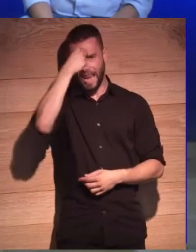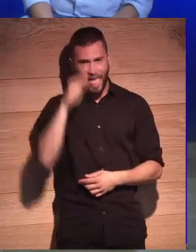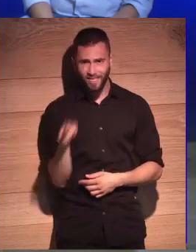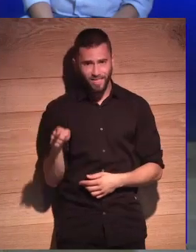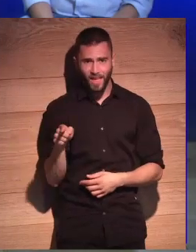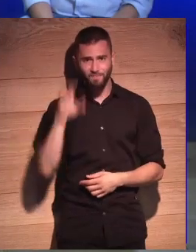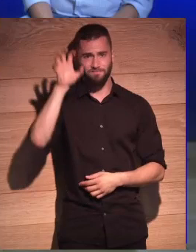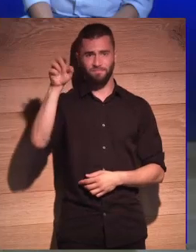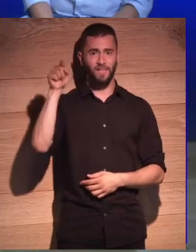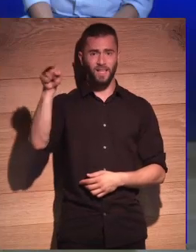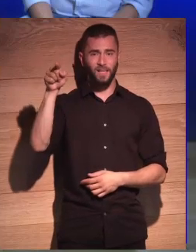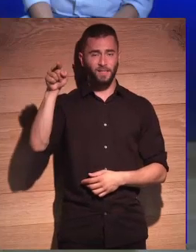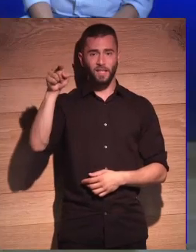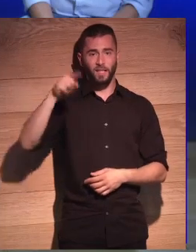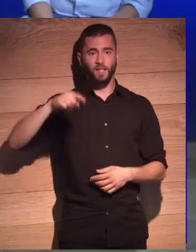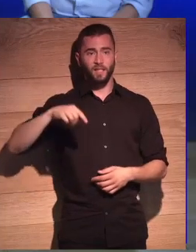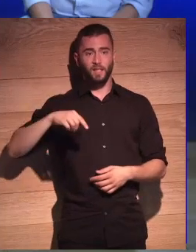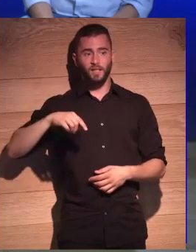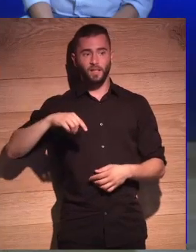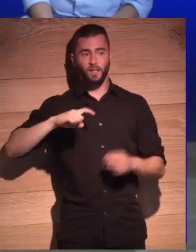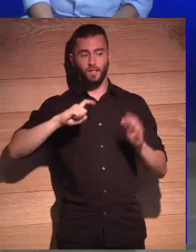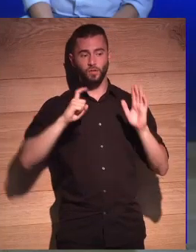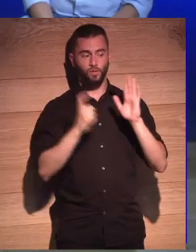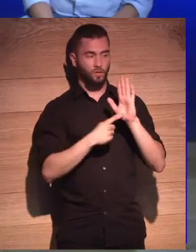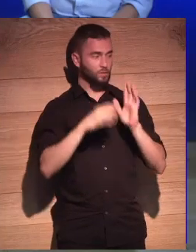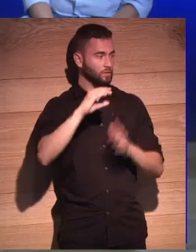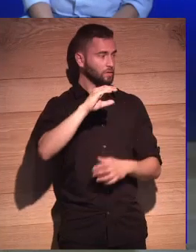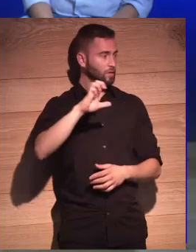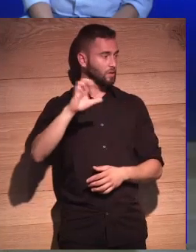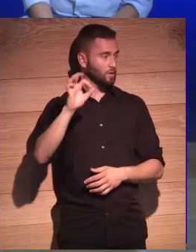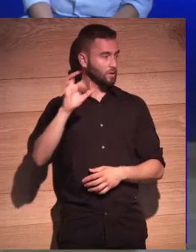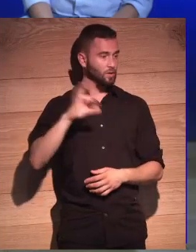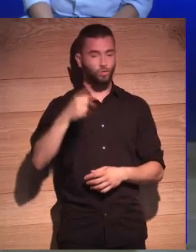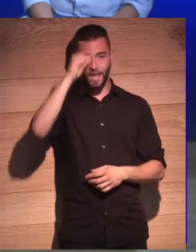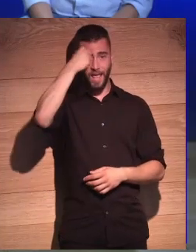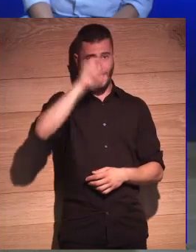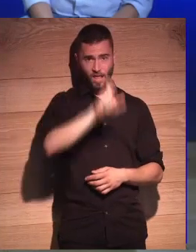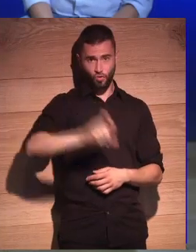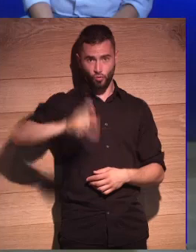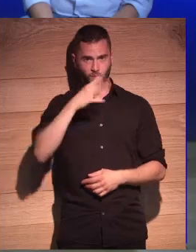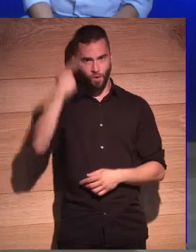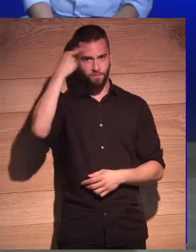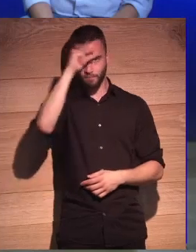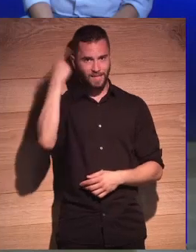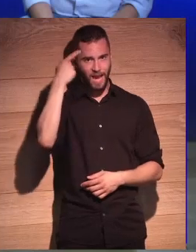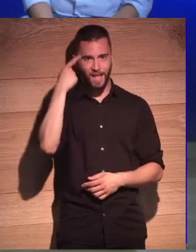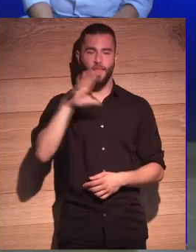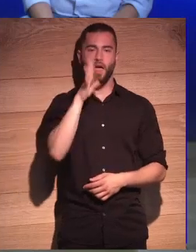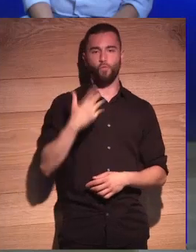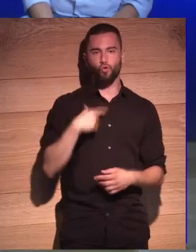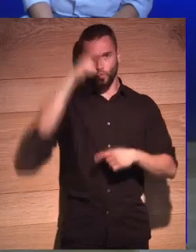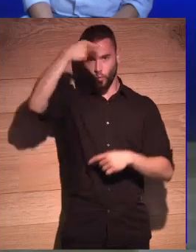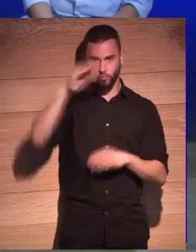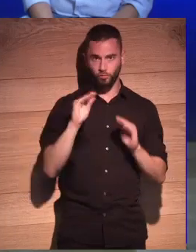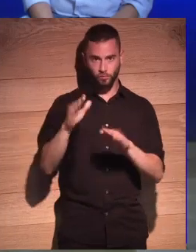It doesn't really matter, because tomorrow in India, where almost all CEOs from the multinational companies come from India